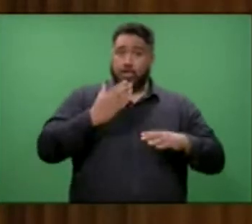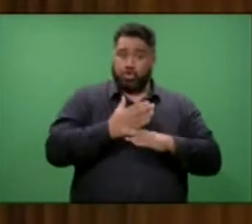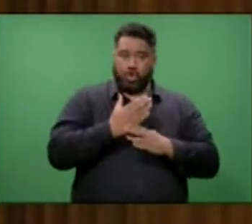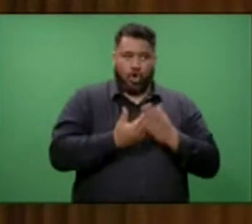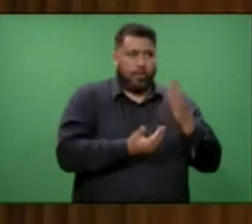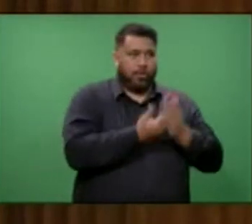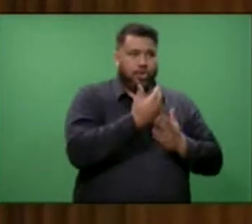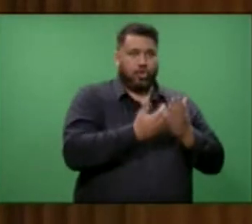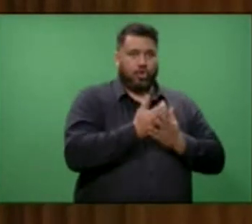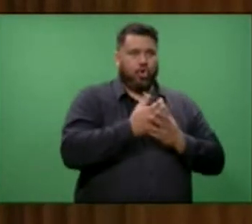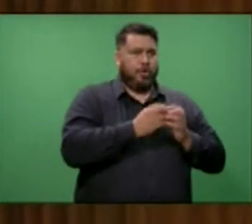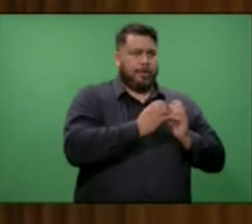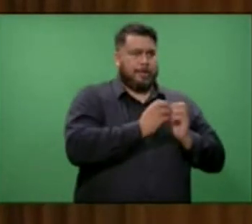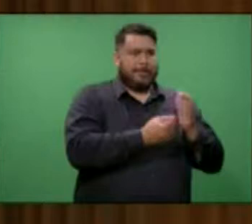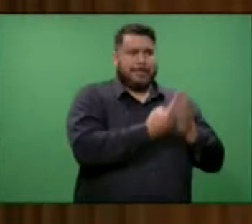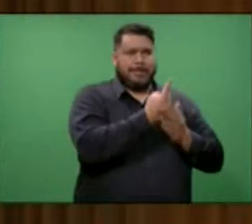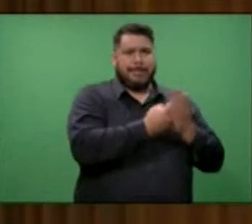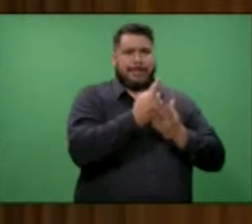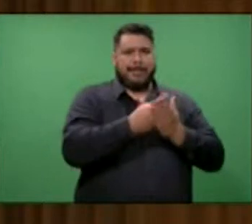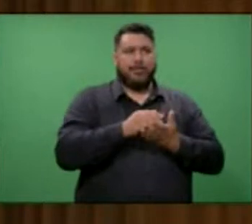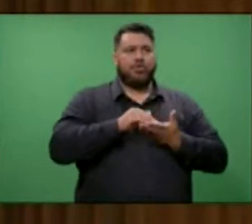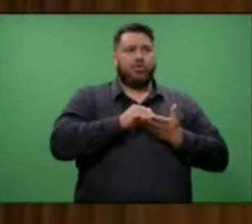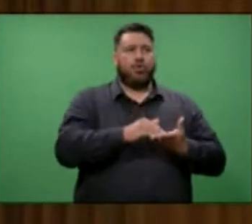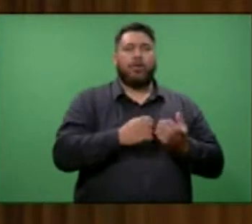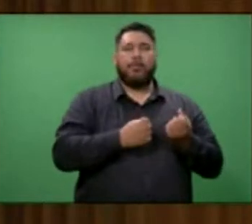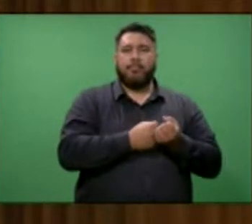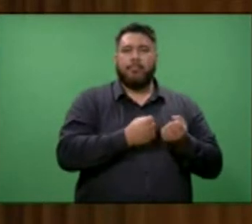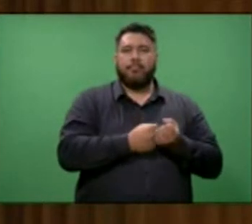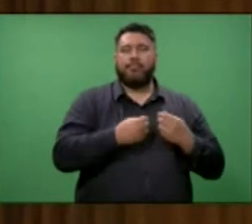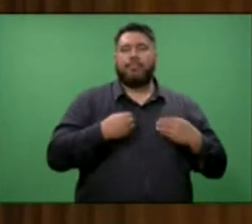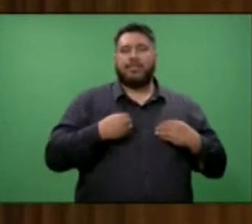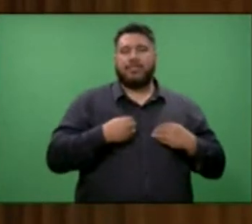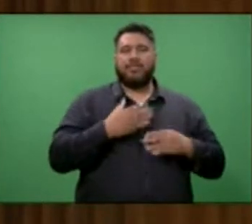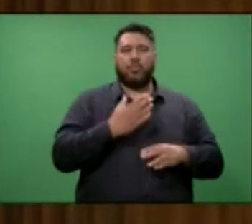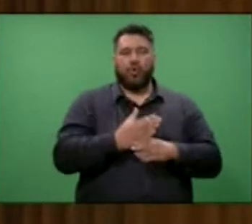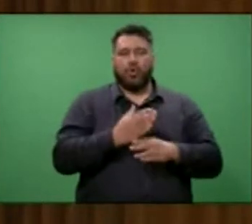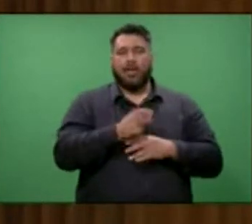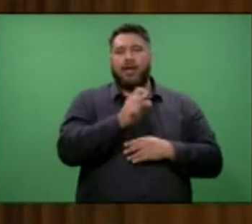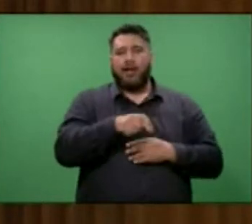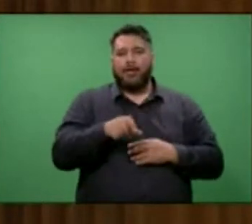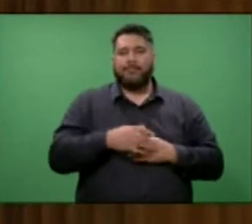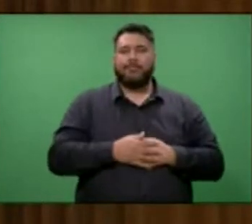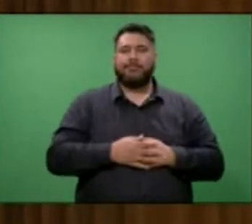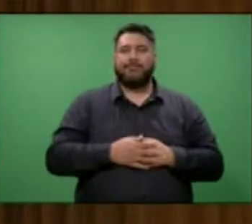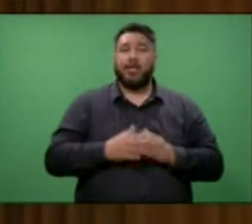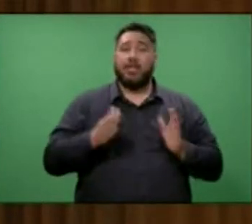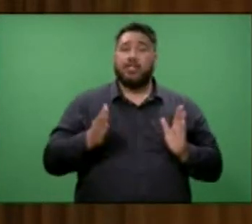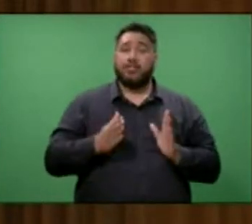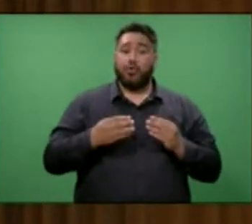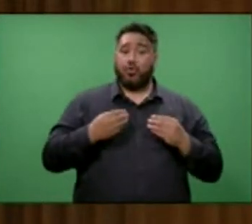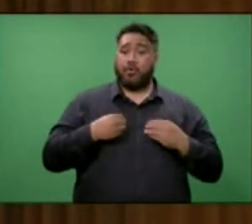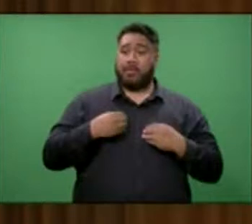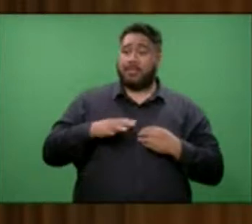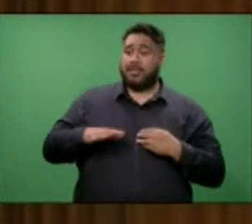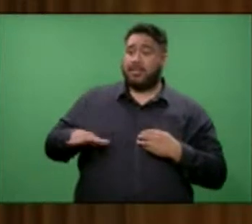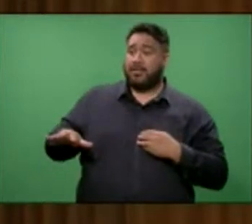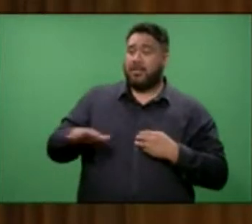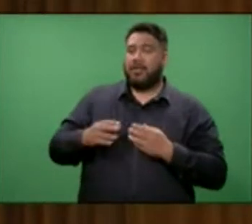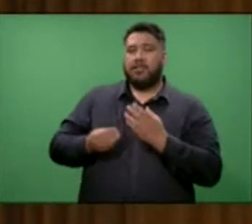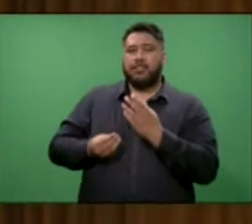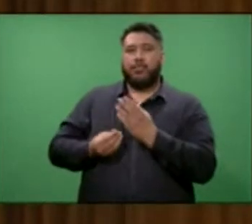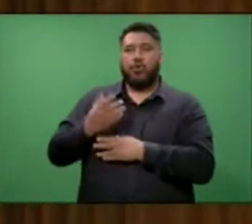opportunities to support workers and businesses. Support for small business to grow and thrive.